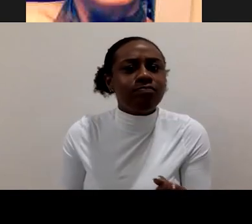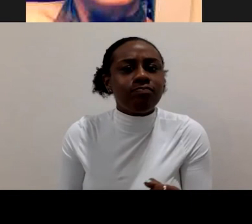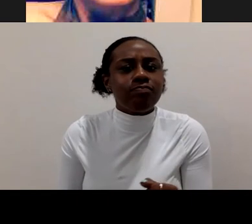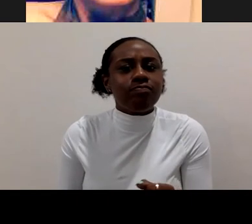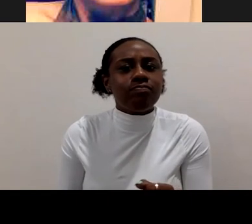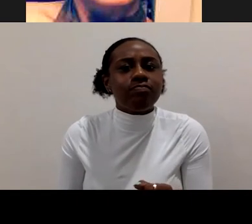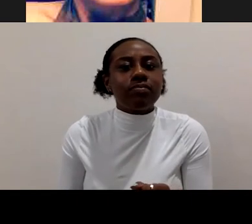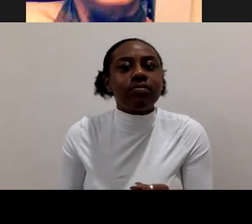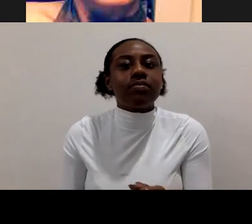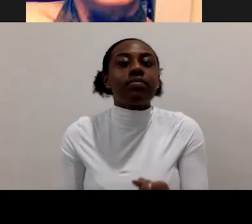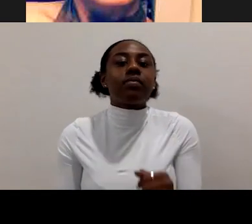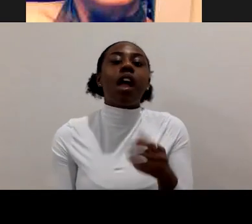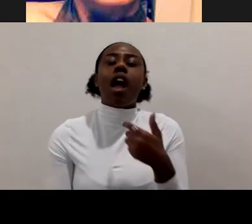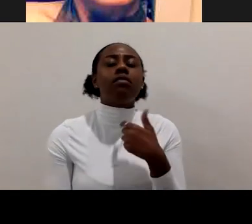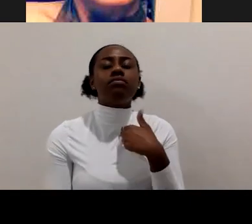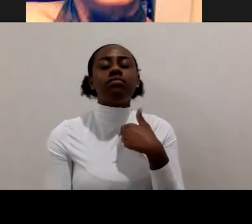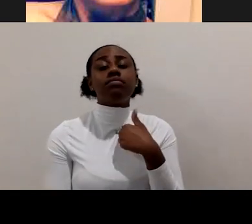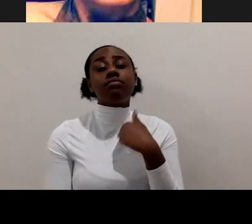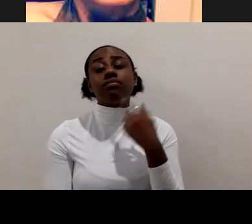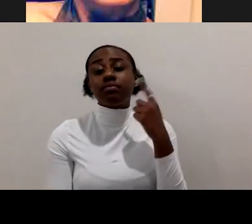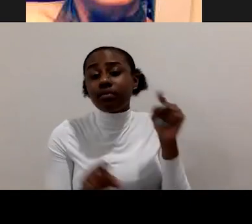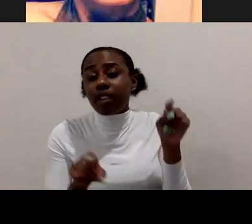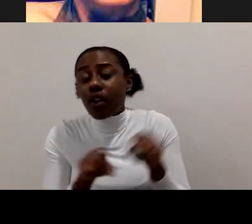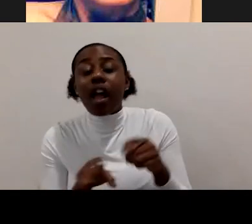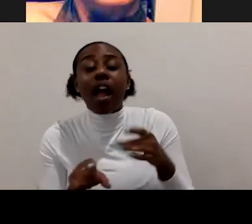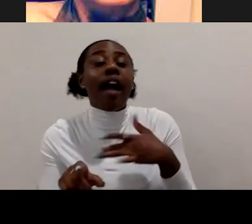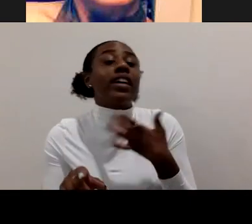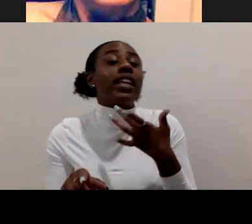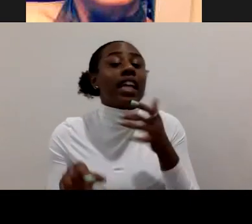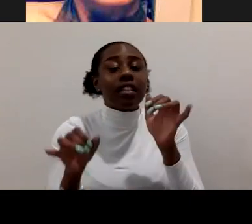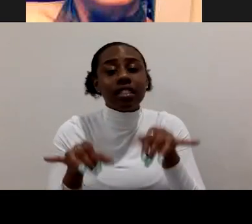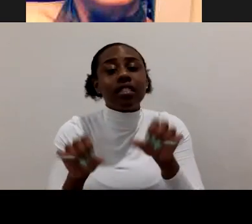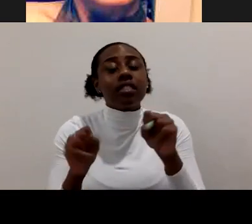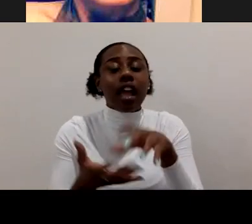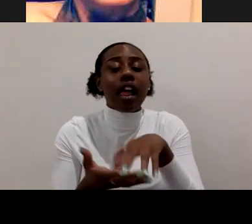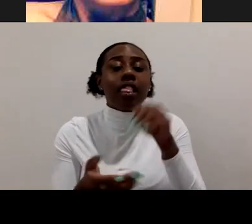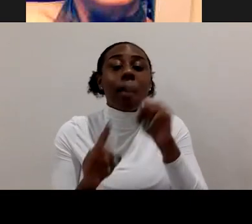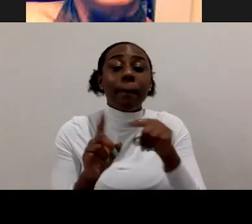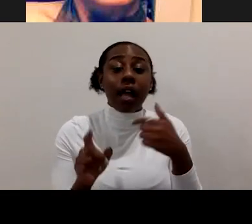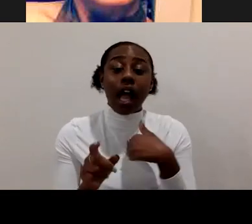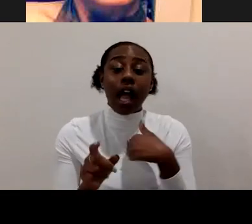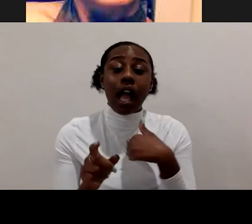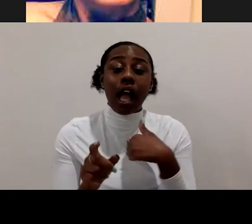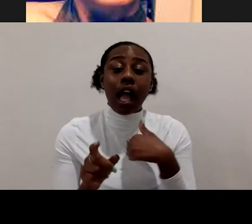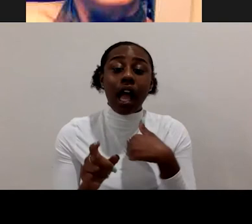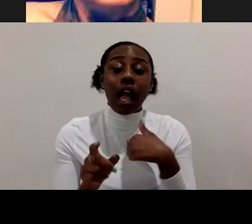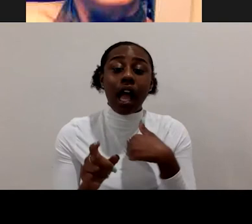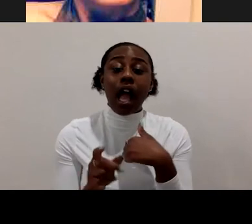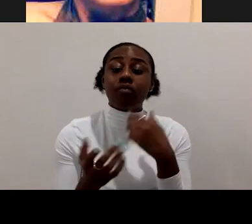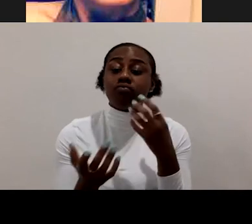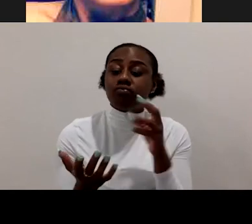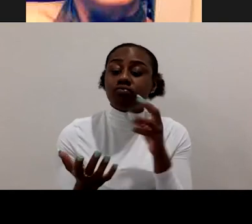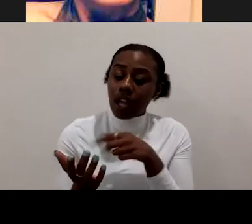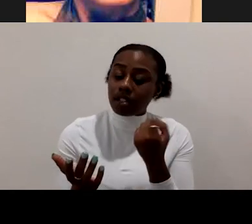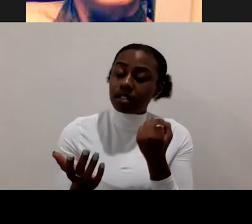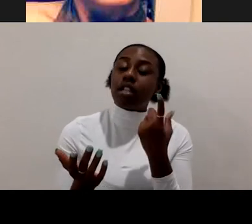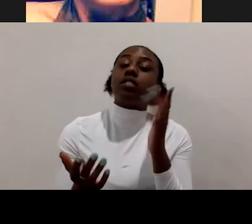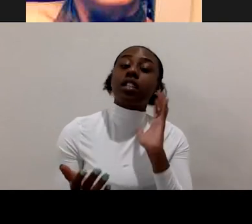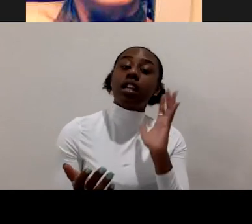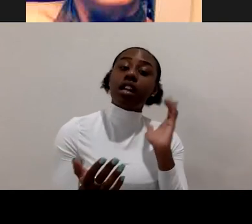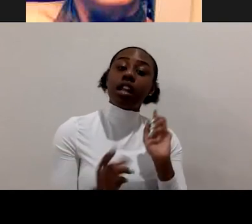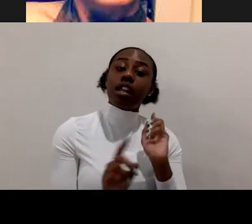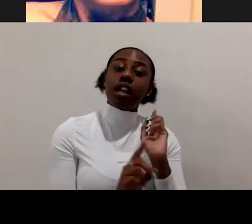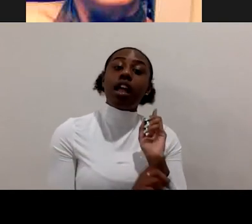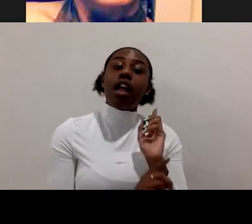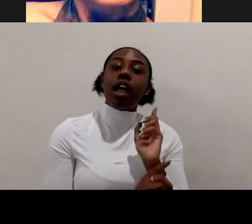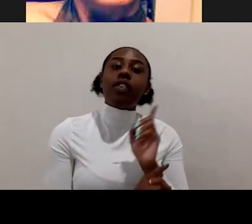No, I agree. I feel like I also have a lot to learn in that area, but from what I've read and from what I understood at the time, like they would really watch